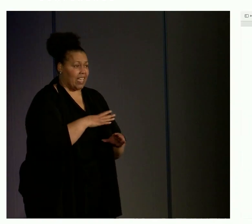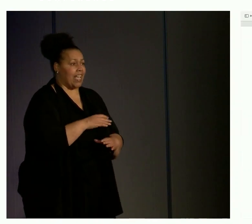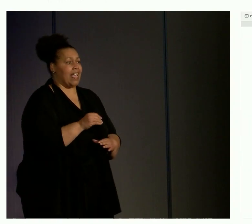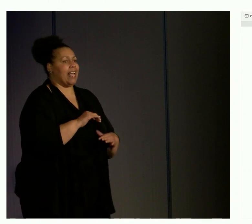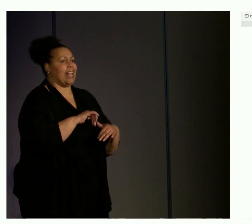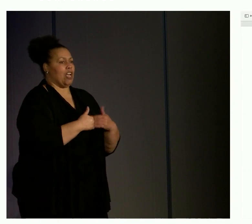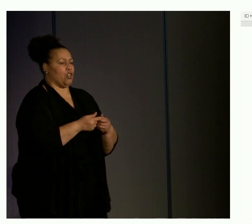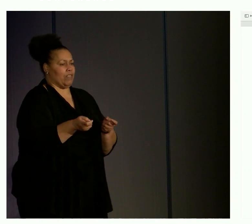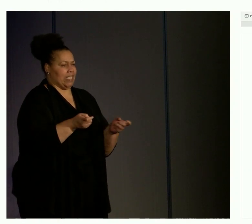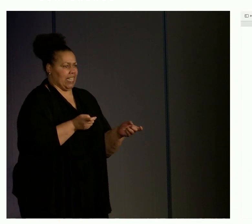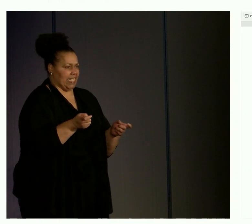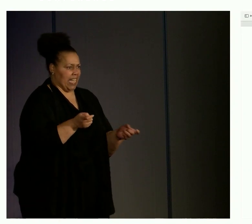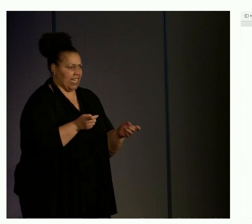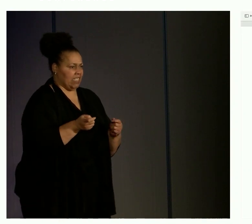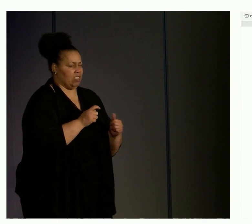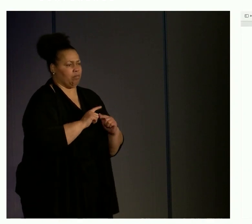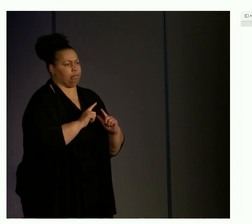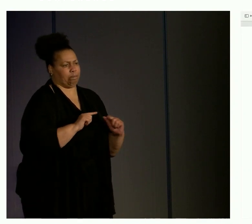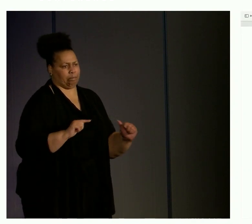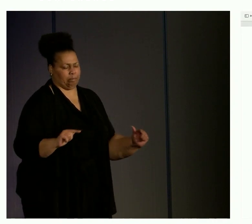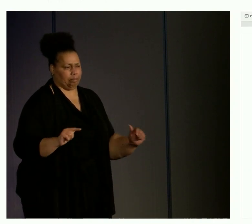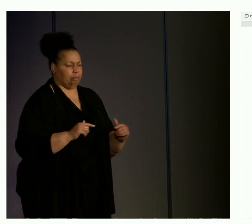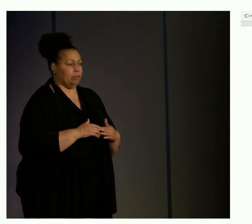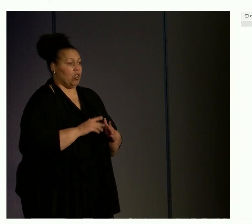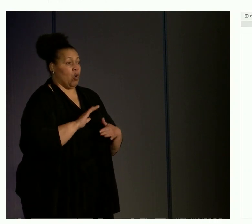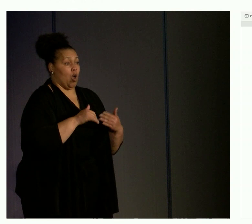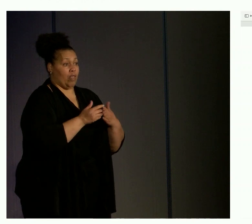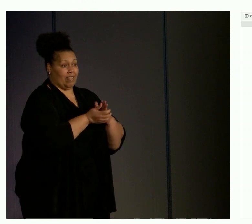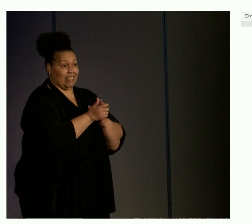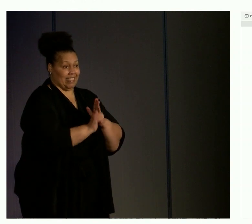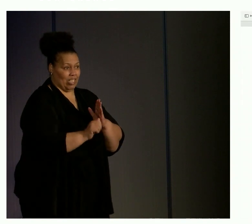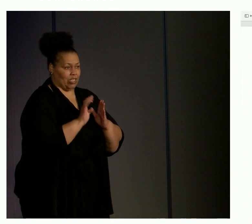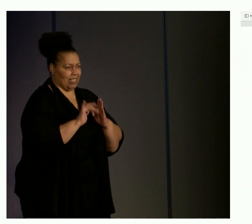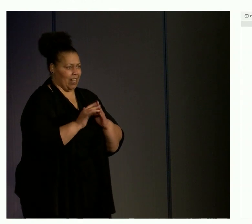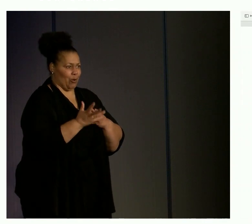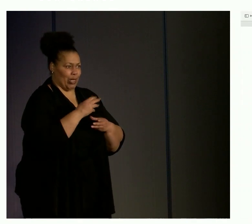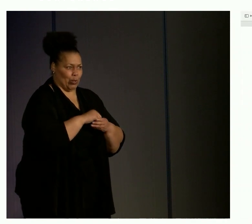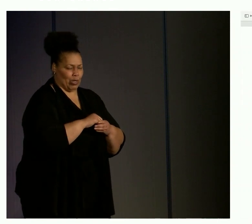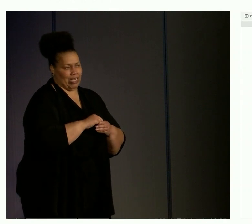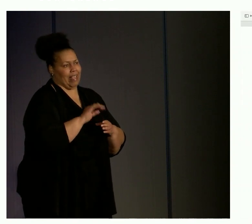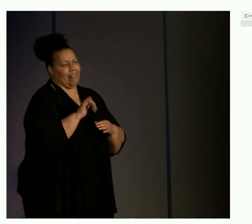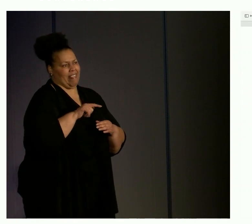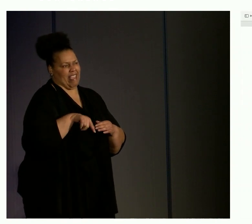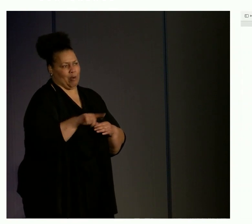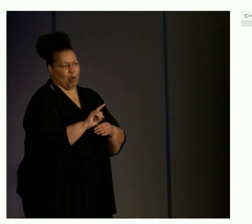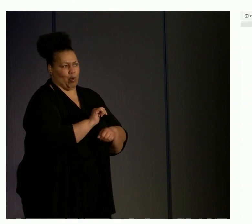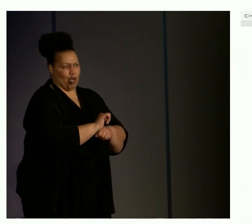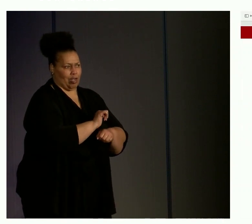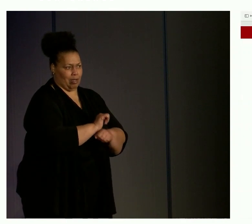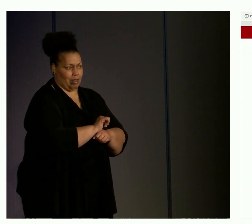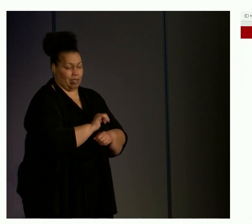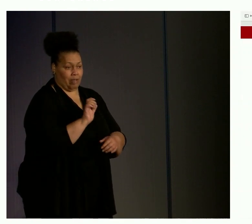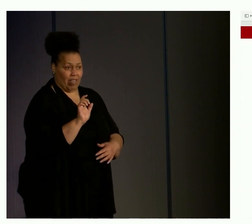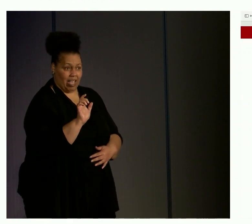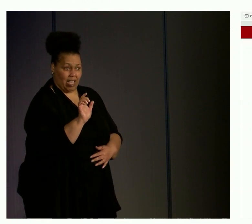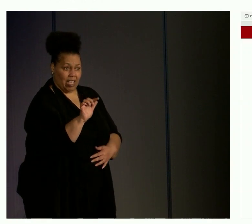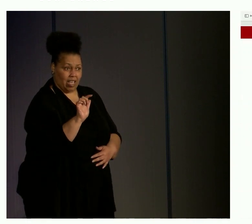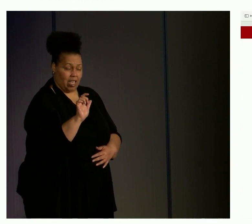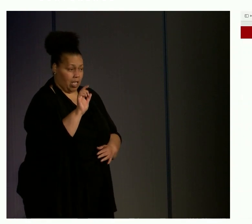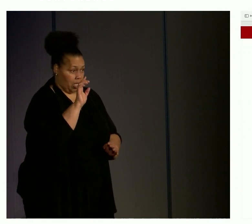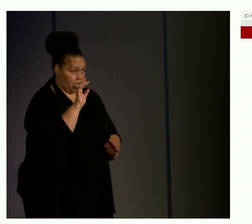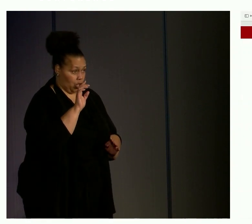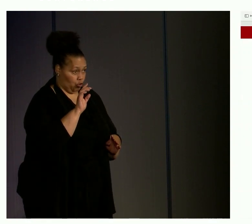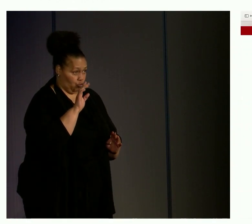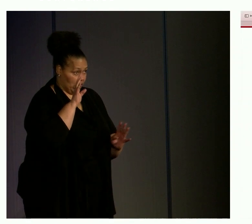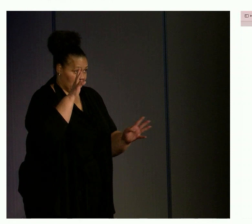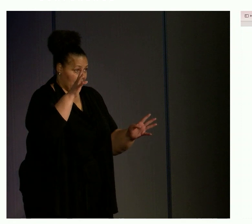lot of things, and also all the skills worked. And on the website, if I click on creative skill,